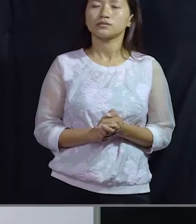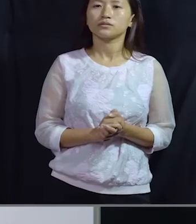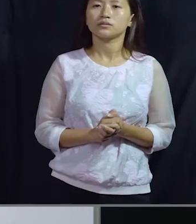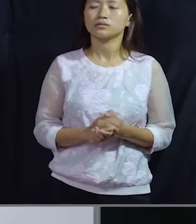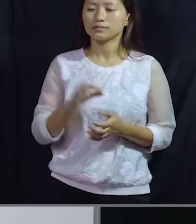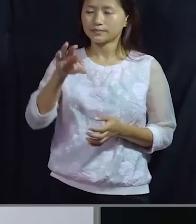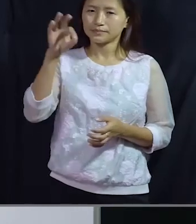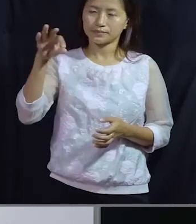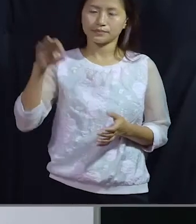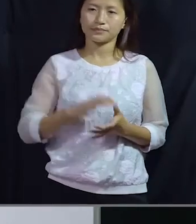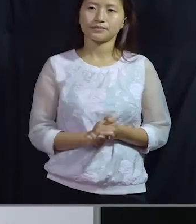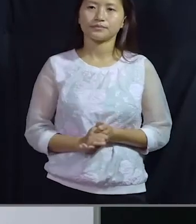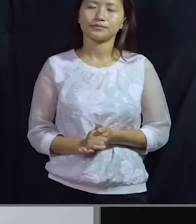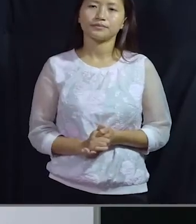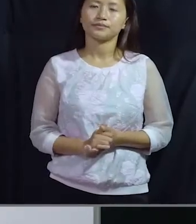66,600 each.